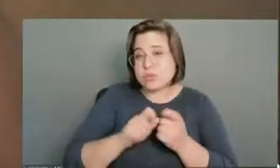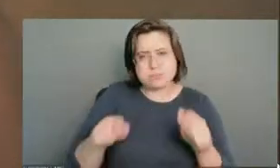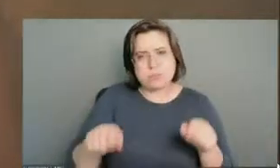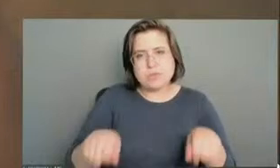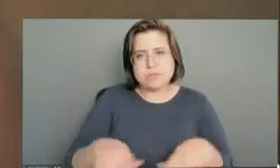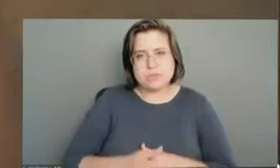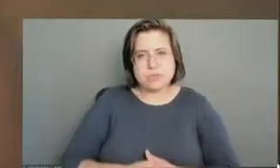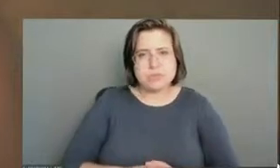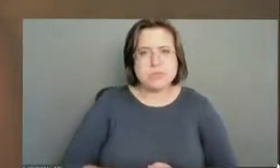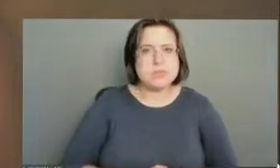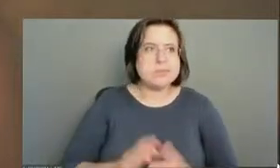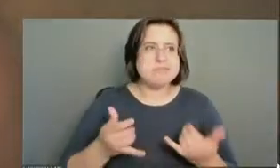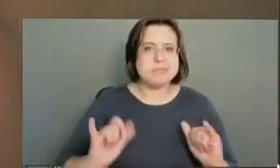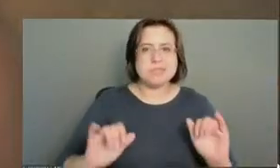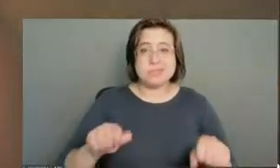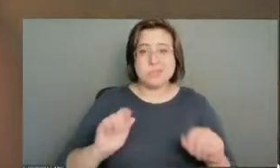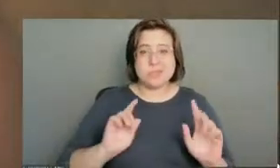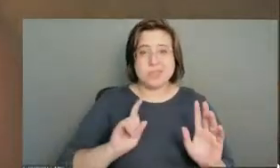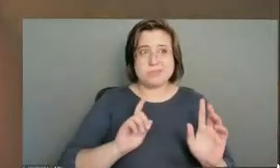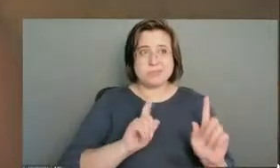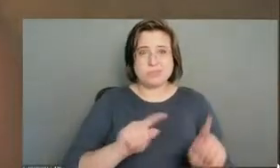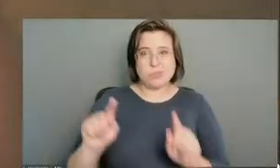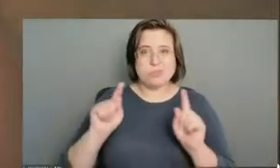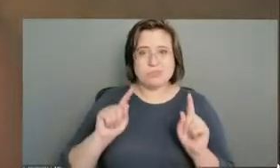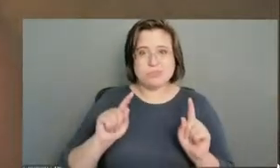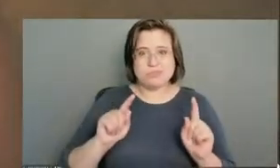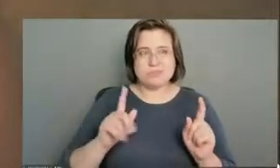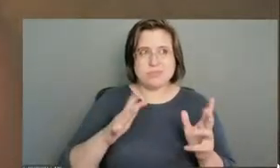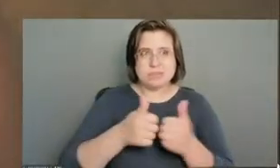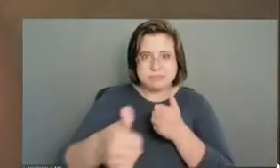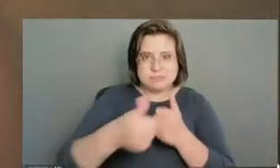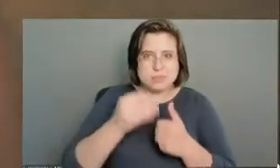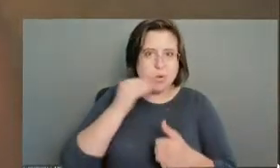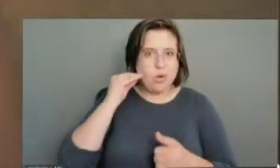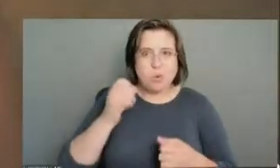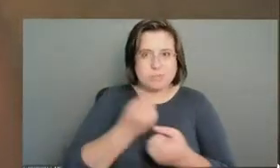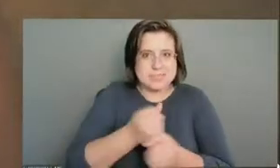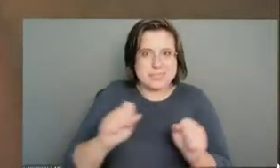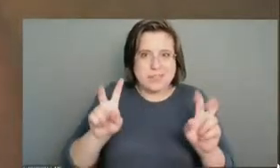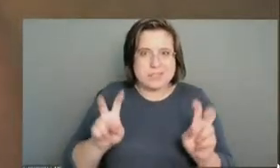because you can still visit these children at home and do a safety check.